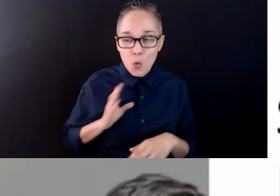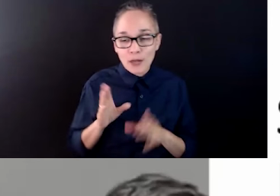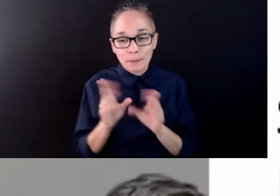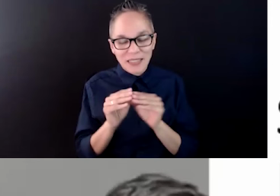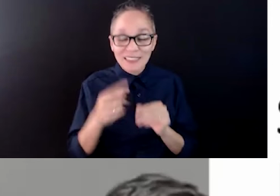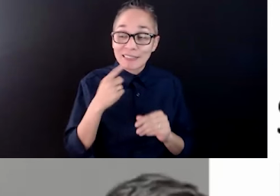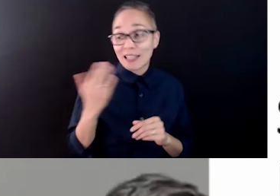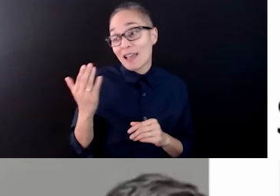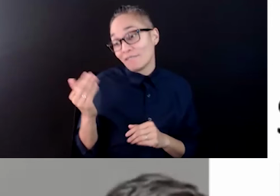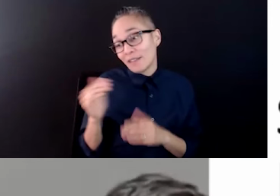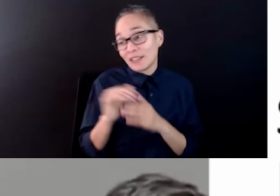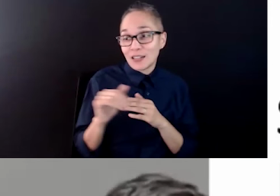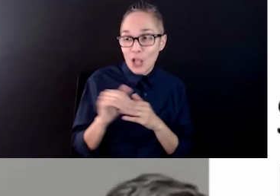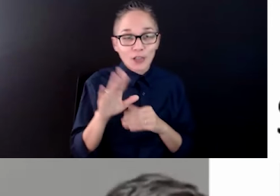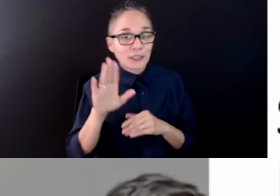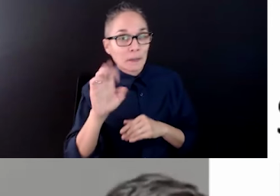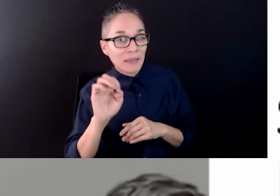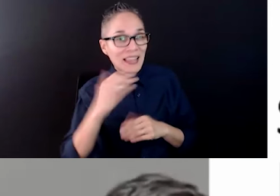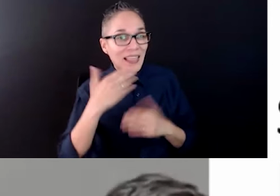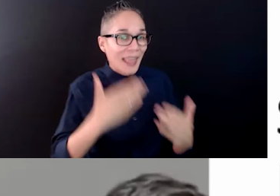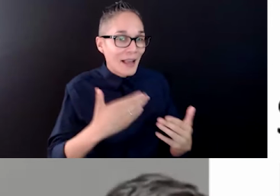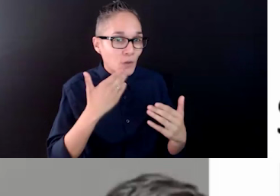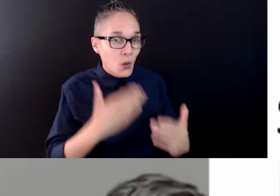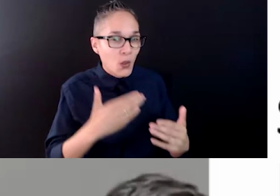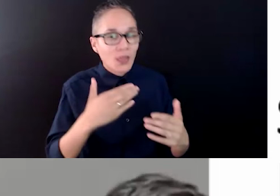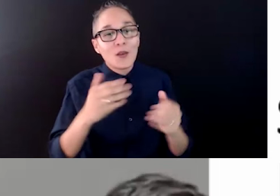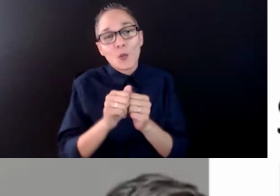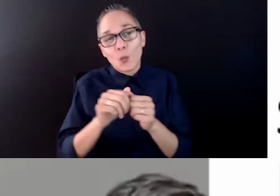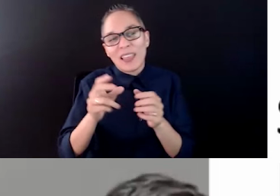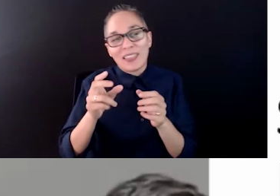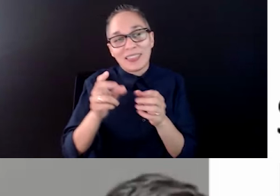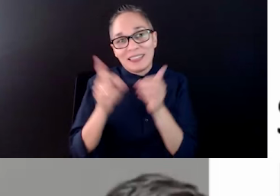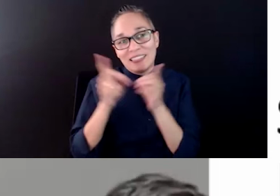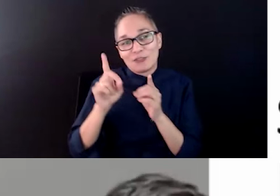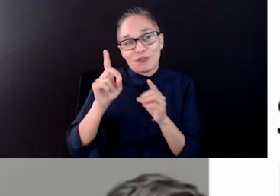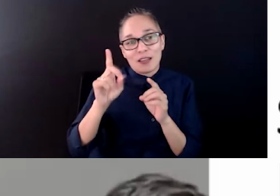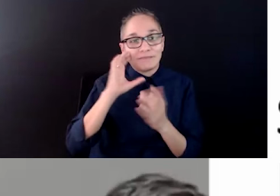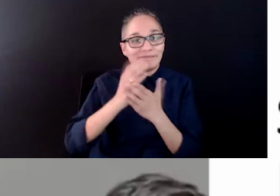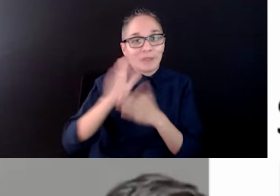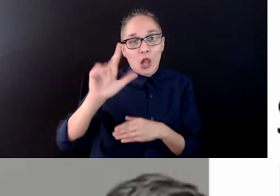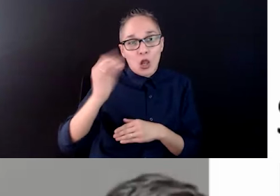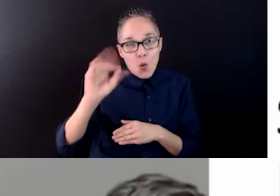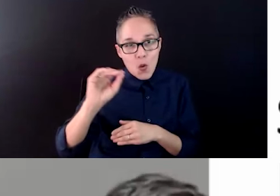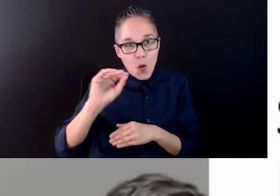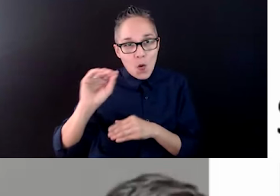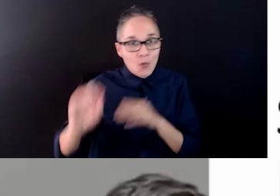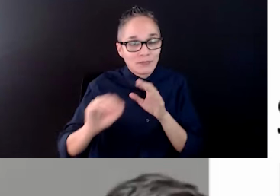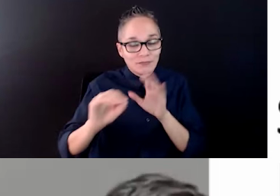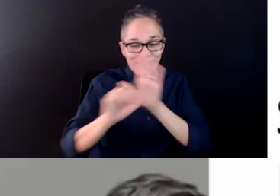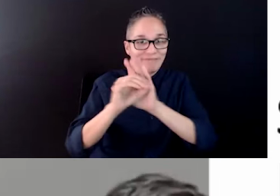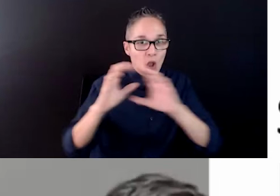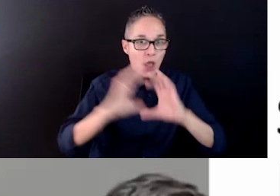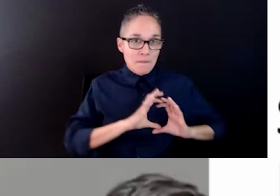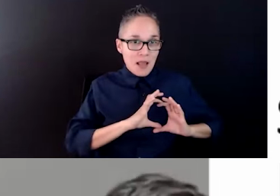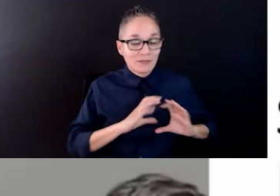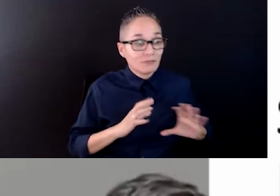$15, be thankful, and it had like the district logo behind it. Oh my gosh.